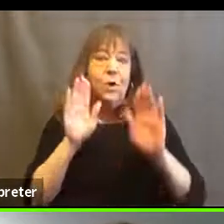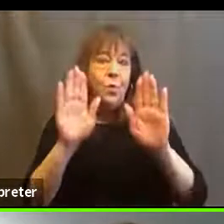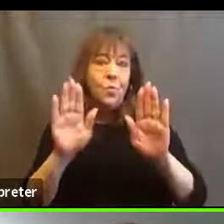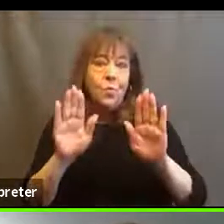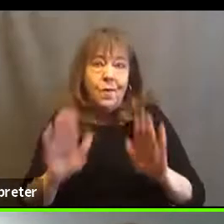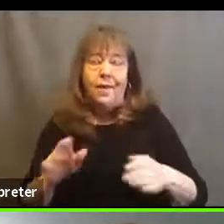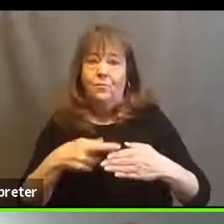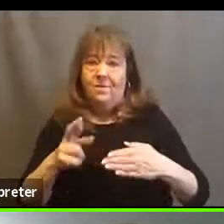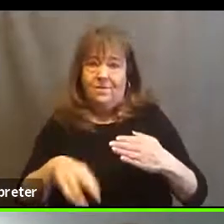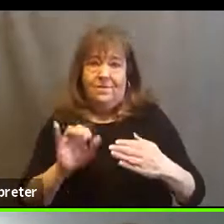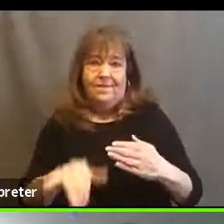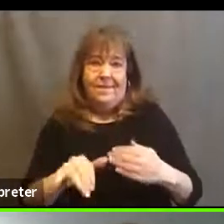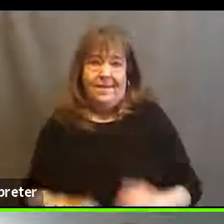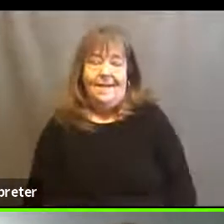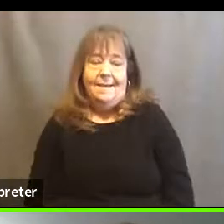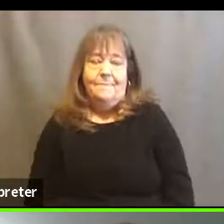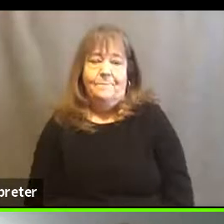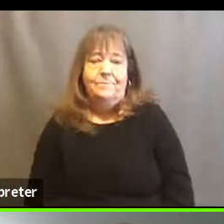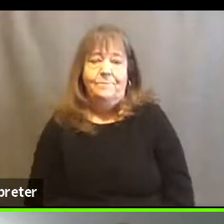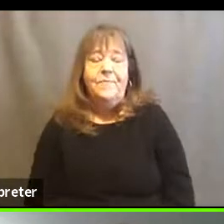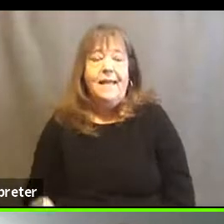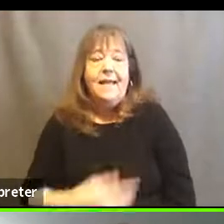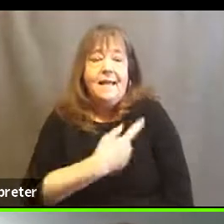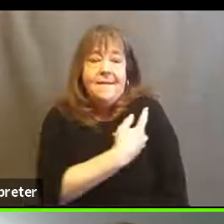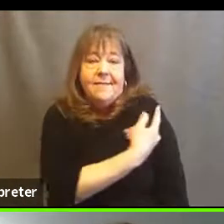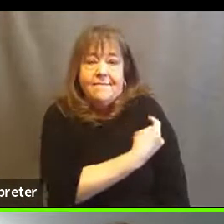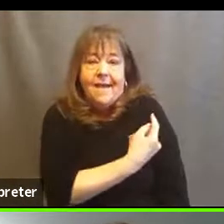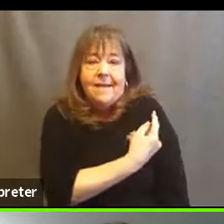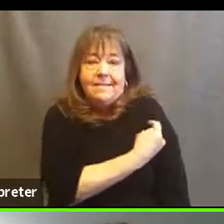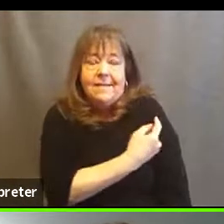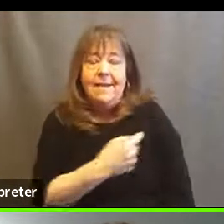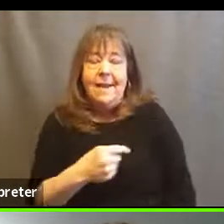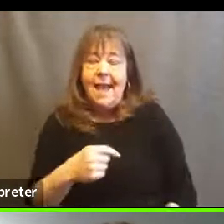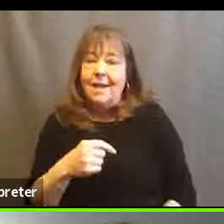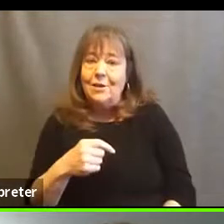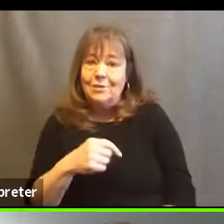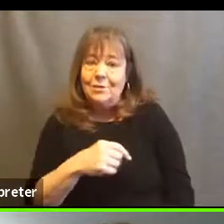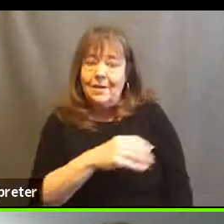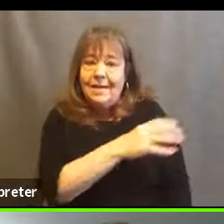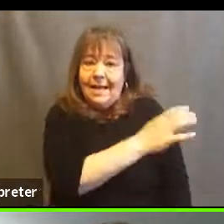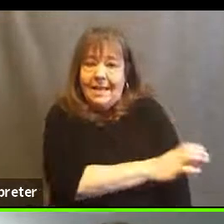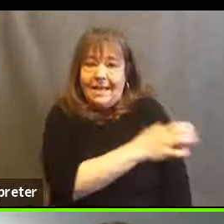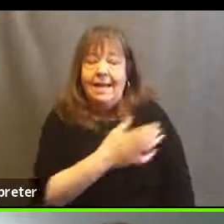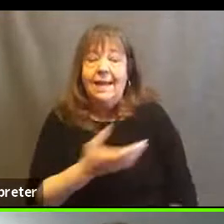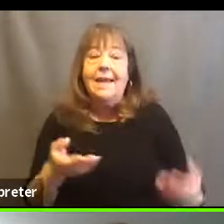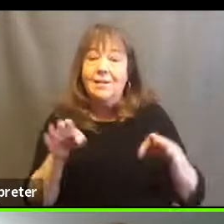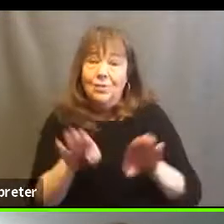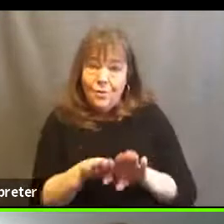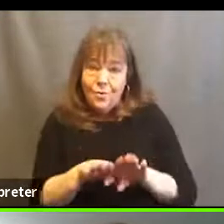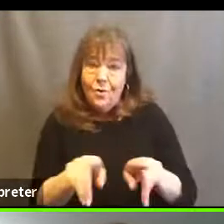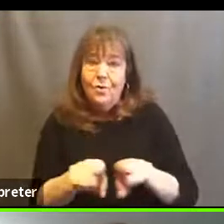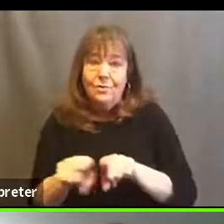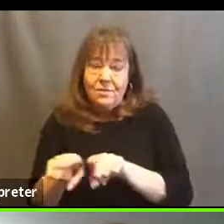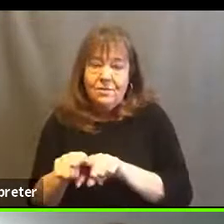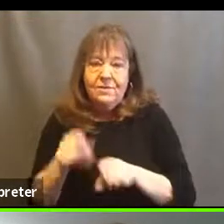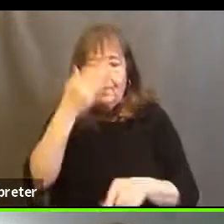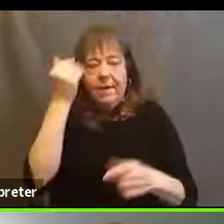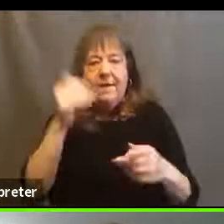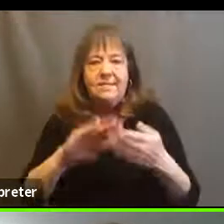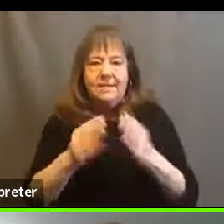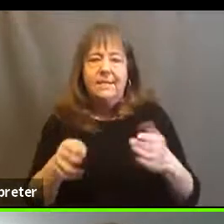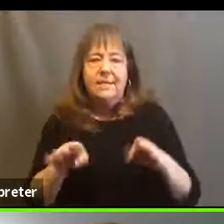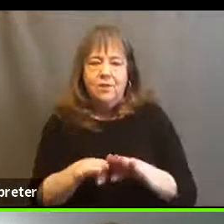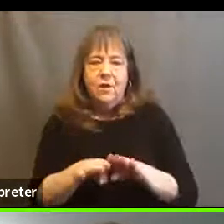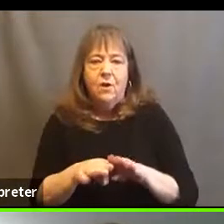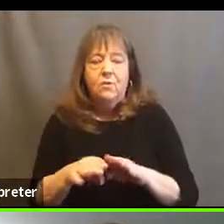operation. The vaccination clinic is also closed until city operations resume. And as of Monday, we had